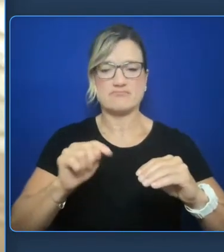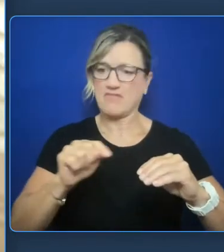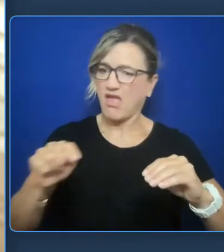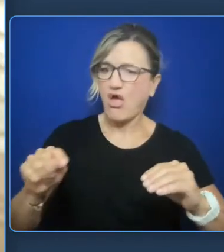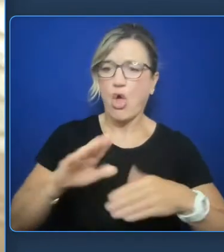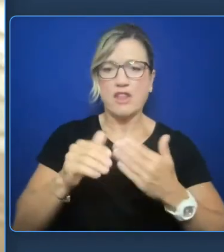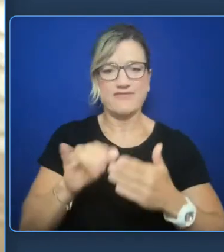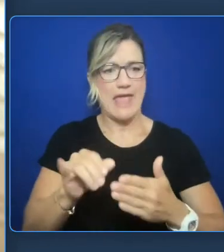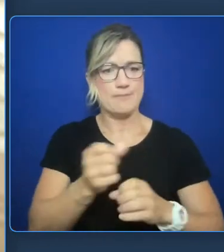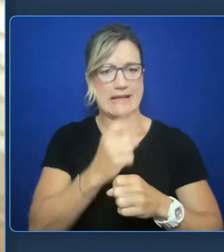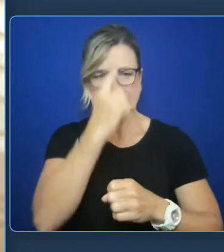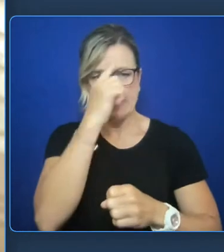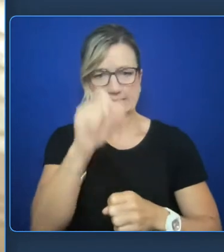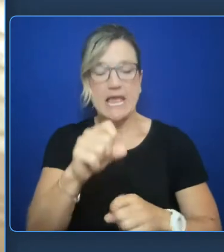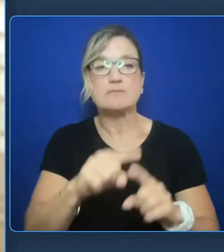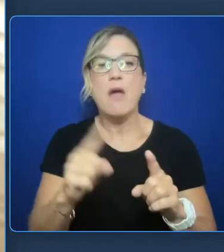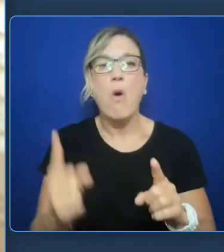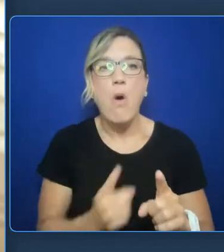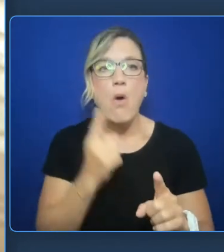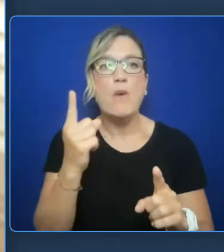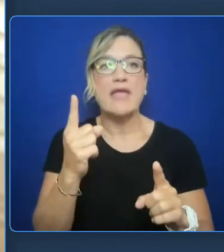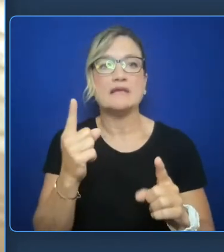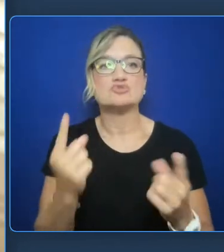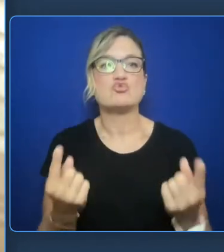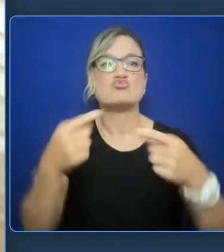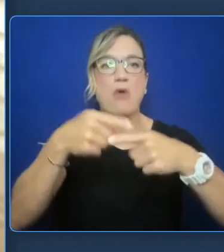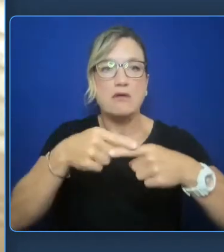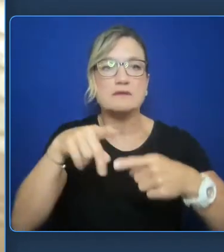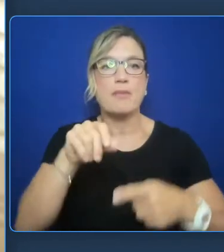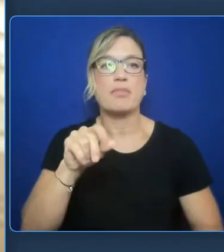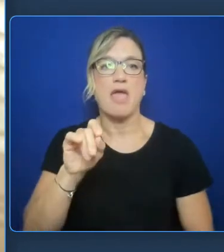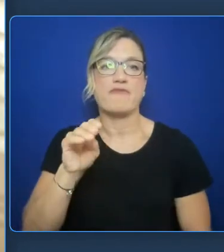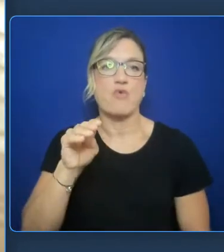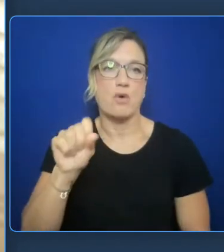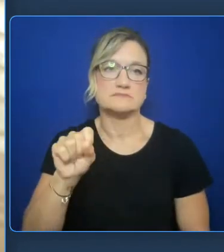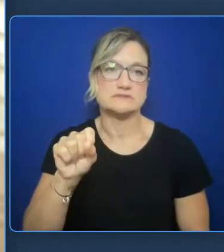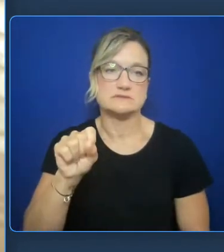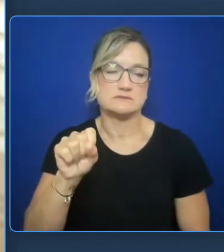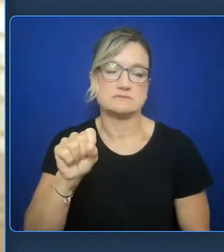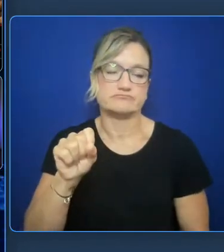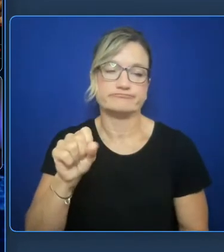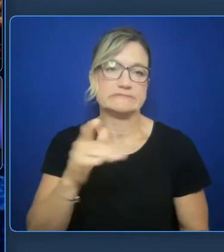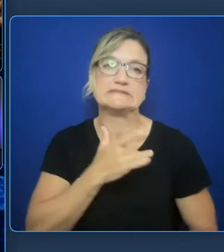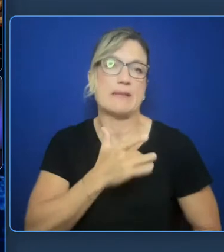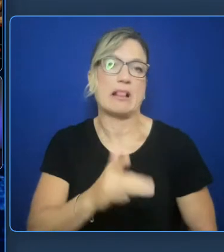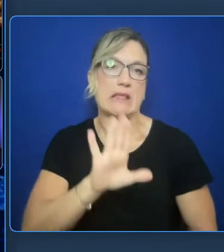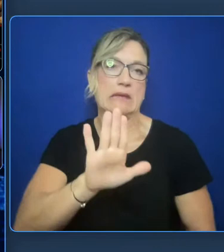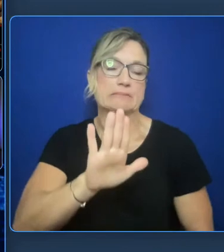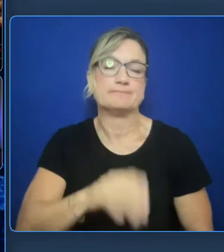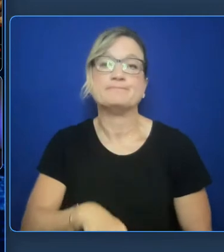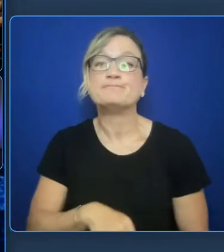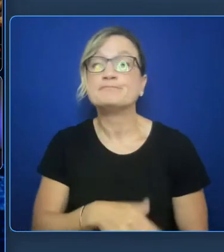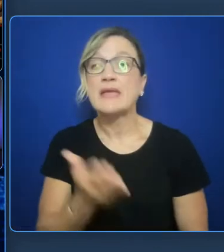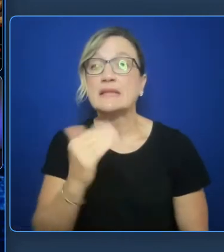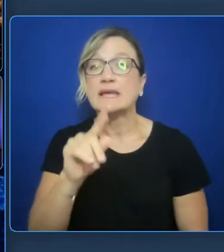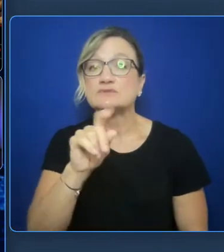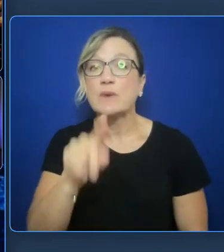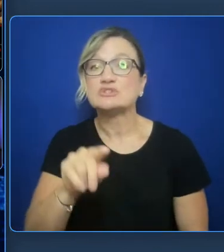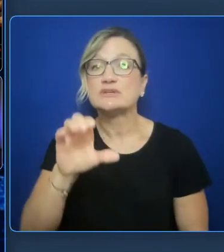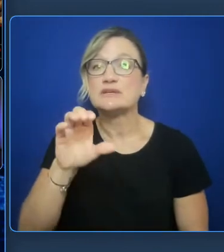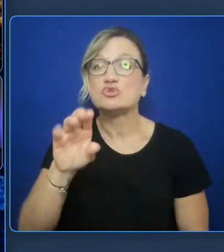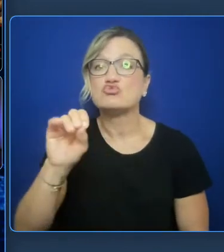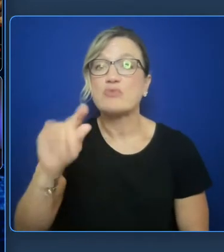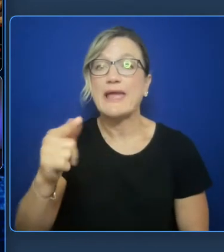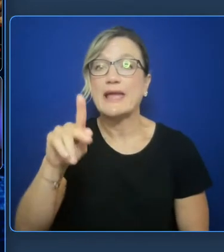usually always cross-platform them between their platforms. Next question. Craig